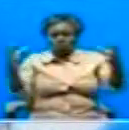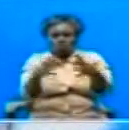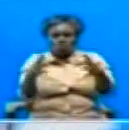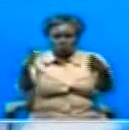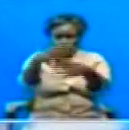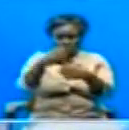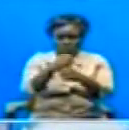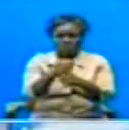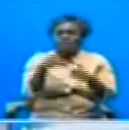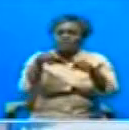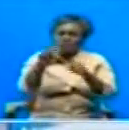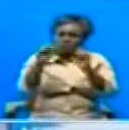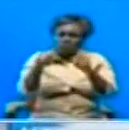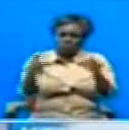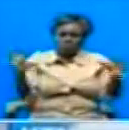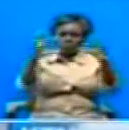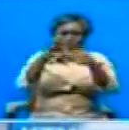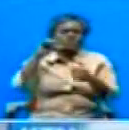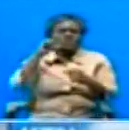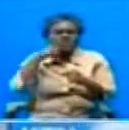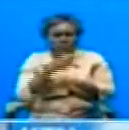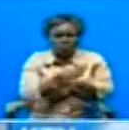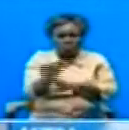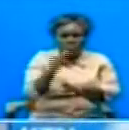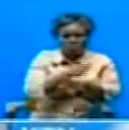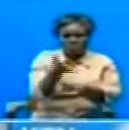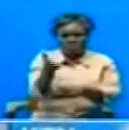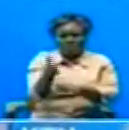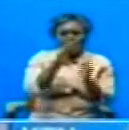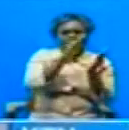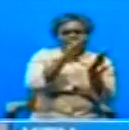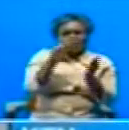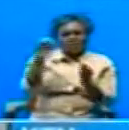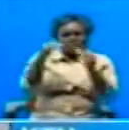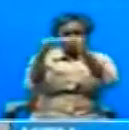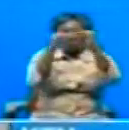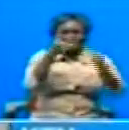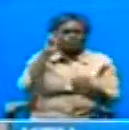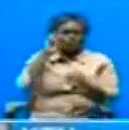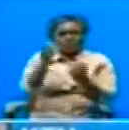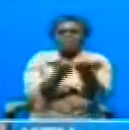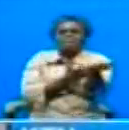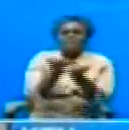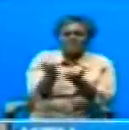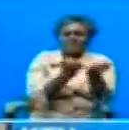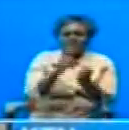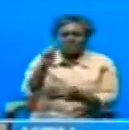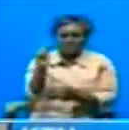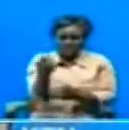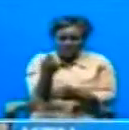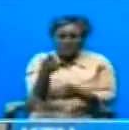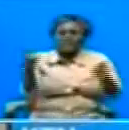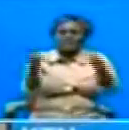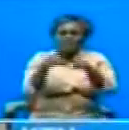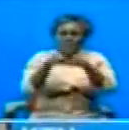Limited. This will see the incorporation of a new subsidiary, Equity Bank Kenya Limited, to oversee the banking business of the Kenyan subsidiary.